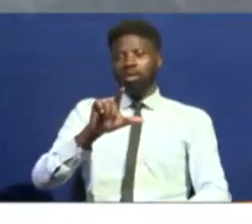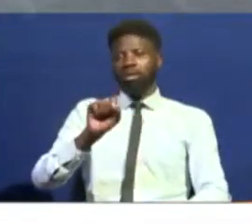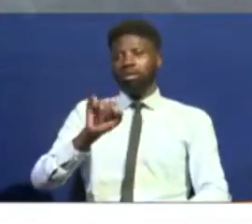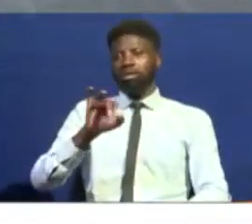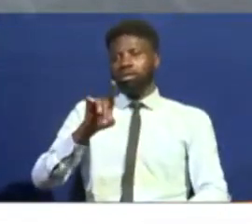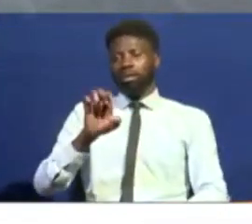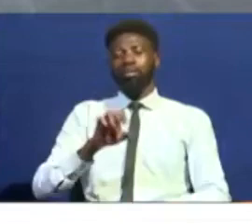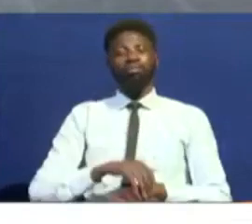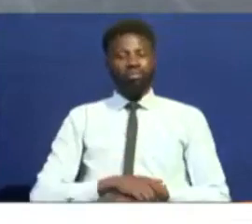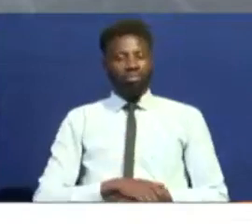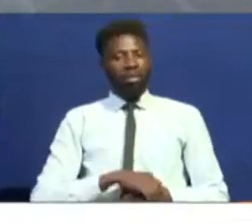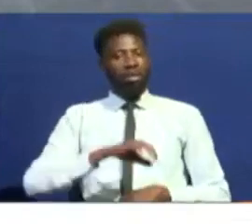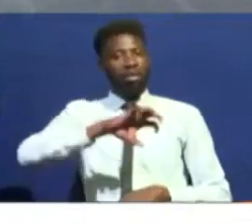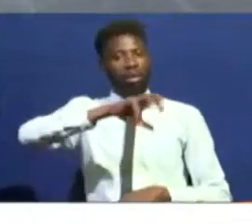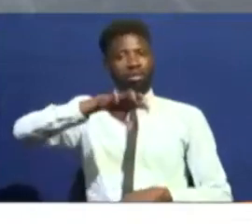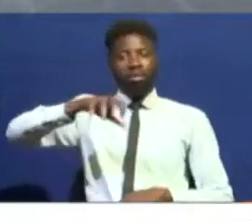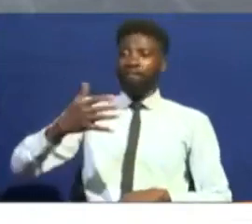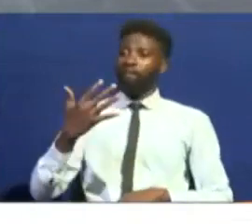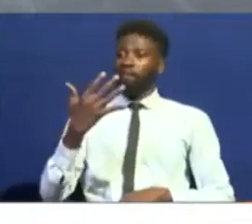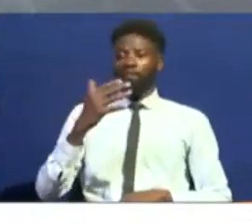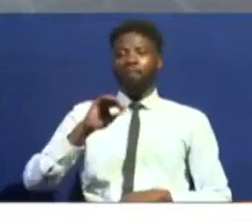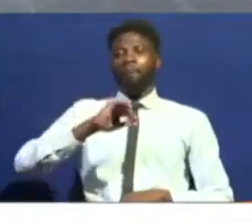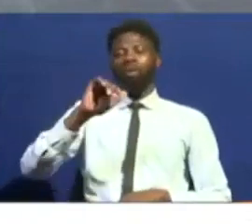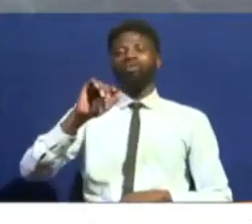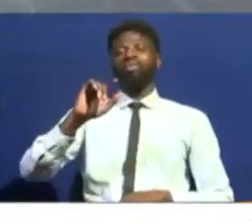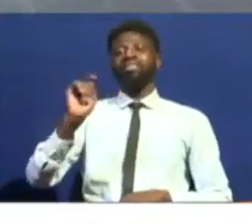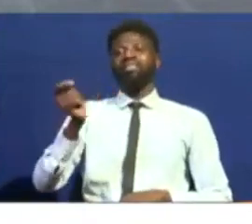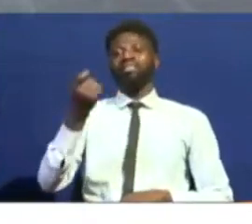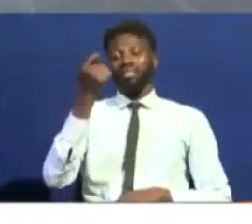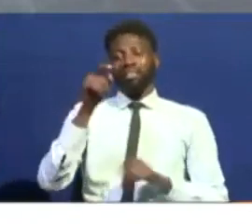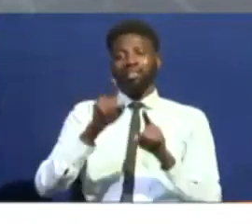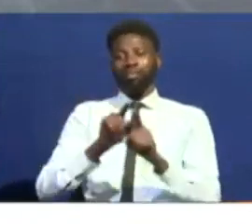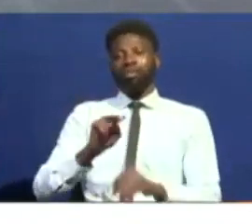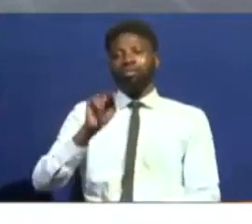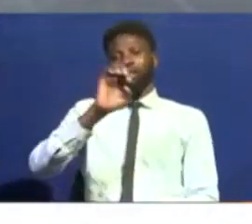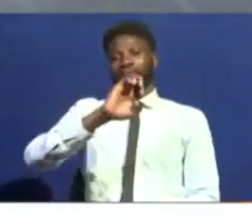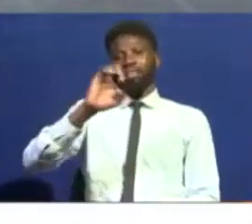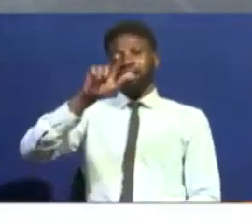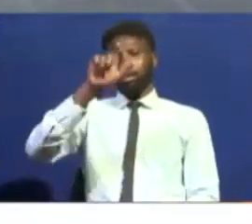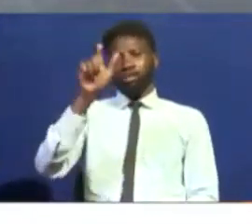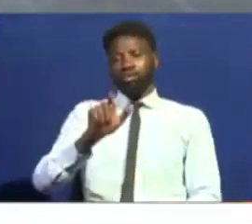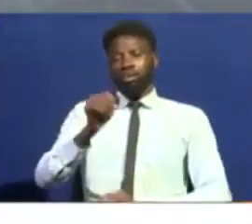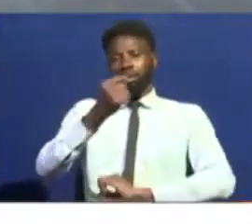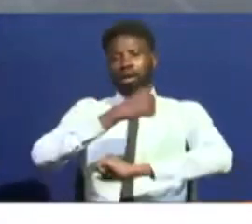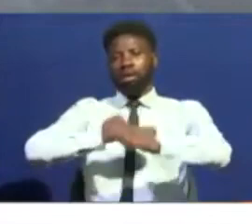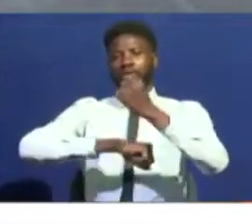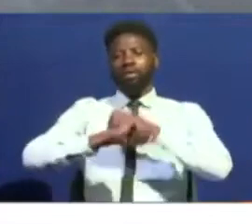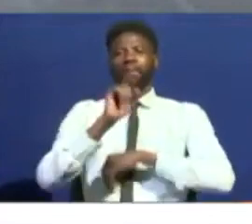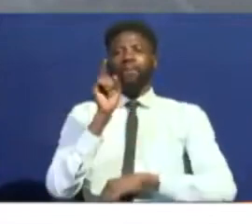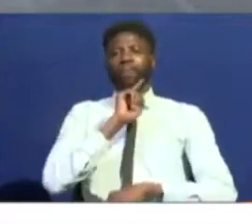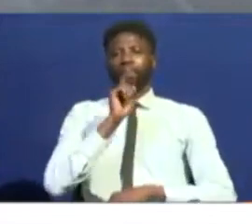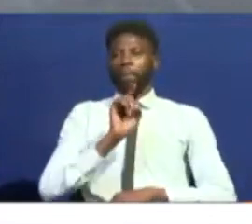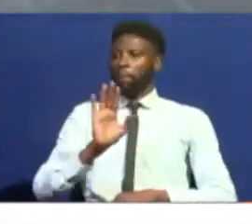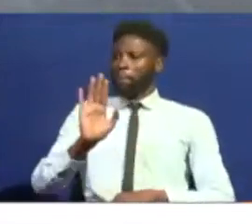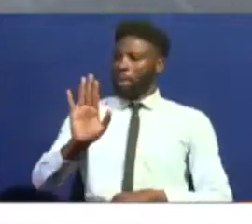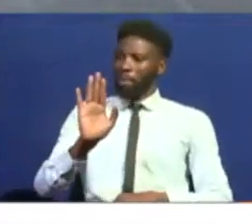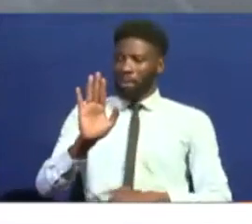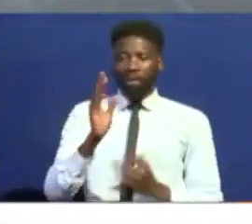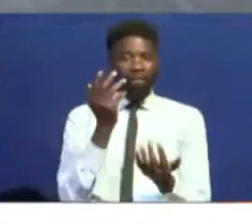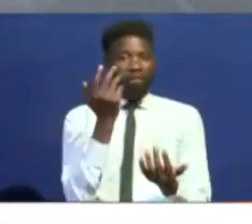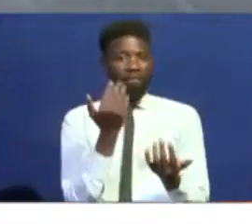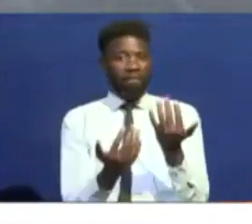counties from the Mount Kenya and Northeastern region is taking decisive action to bolster their fire and